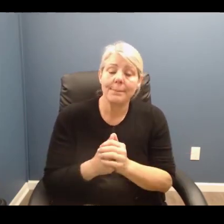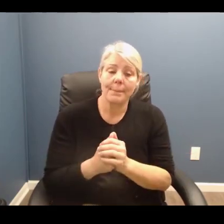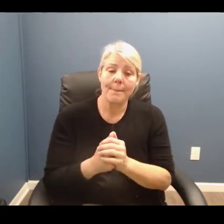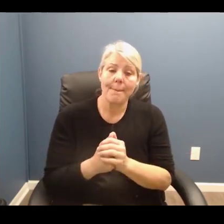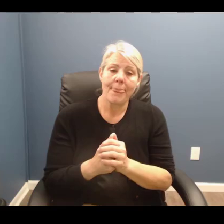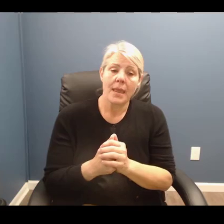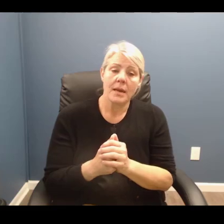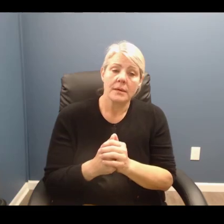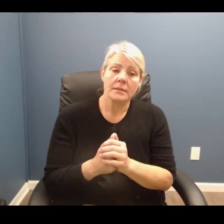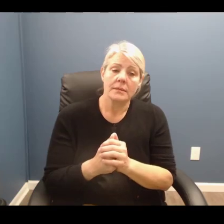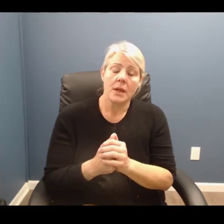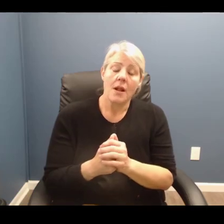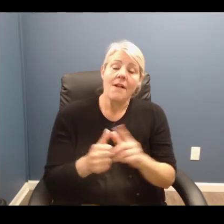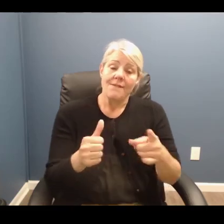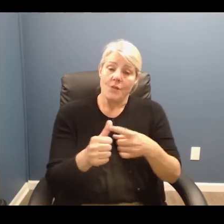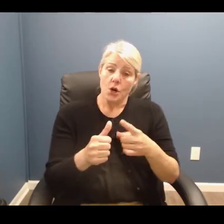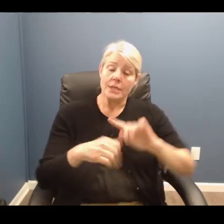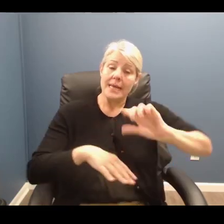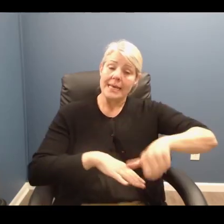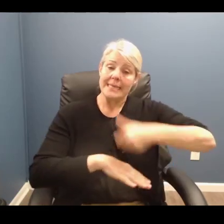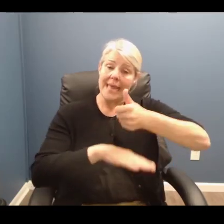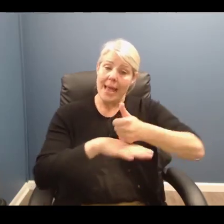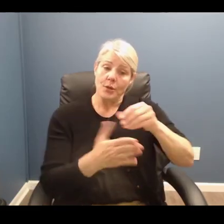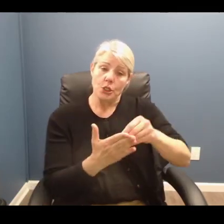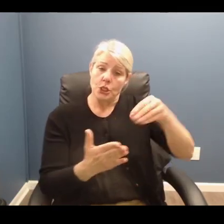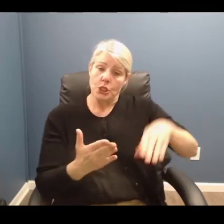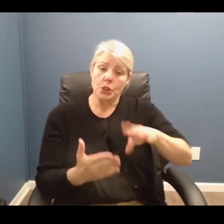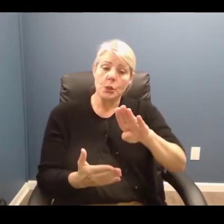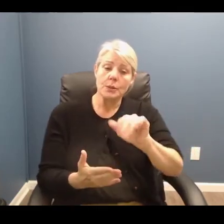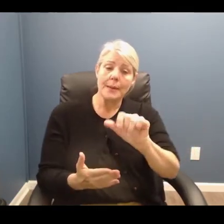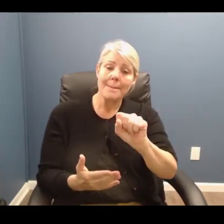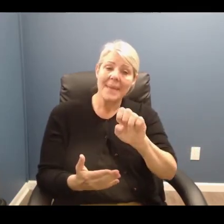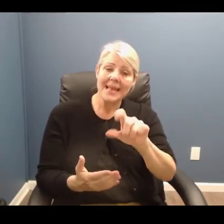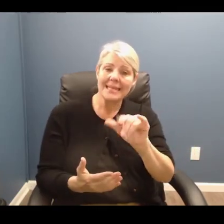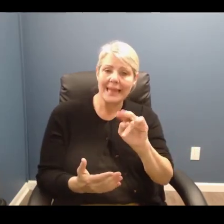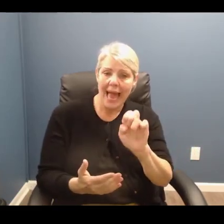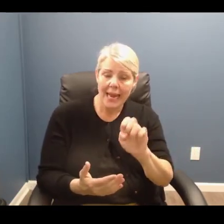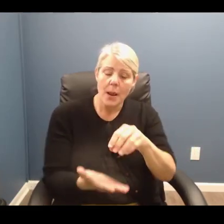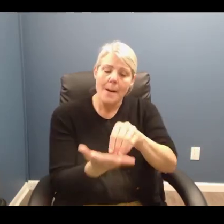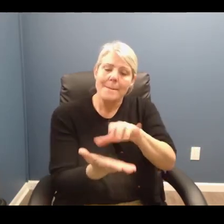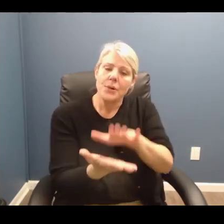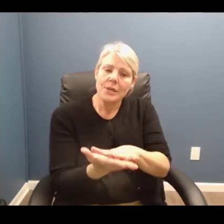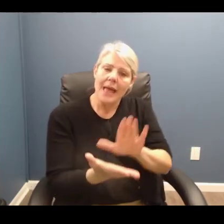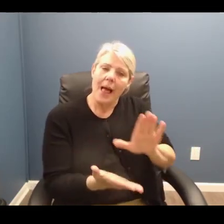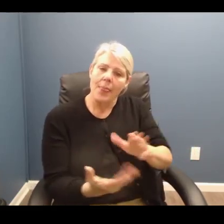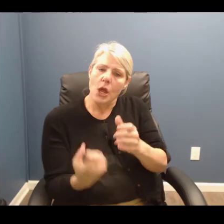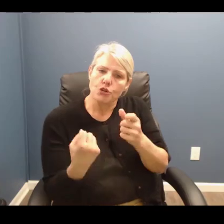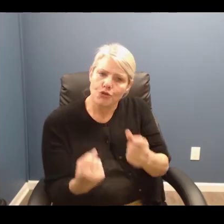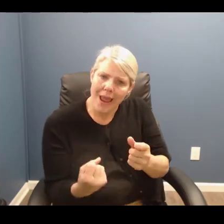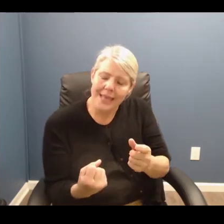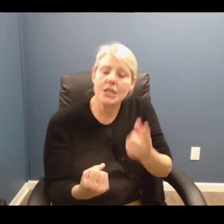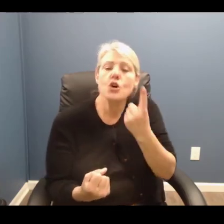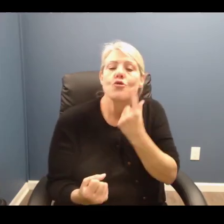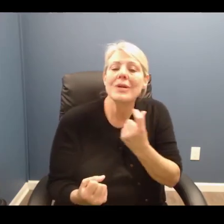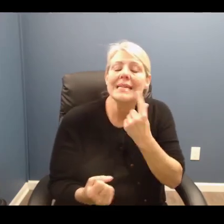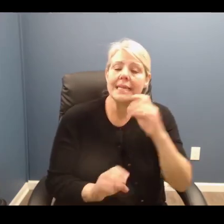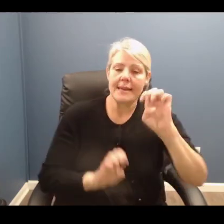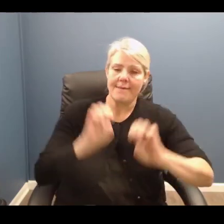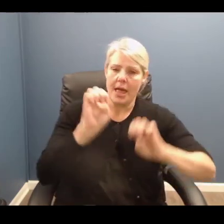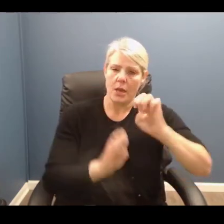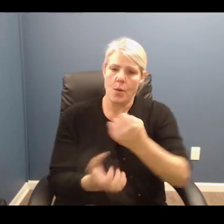training, to establish the student's baseline performance, document the student's strengths and most recent evaluation or assessment